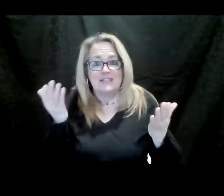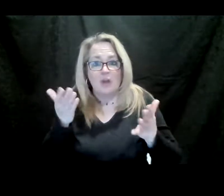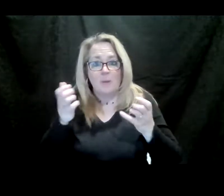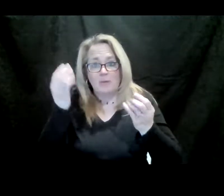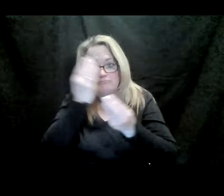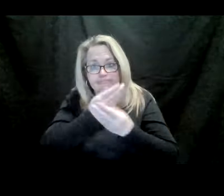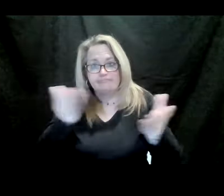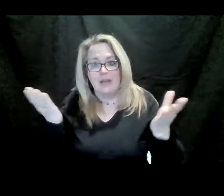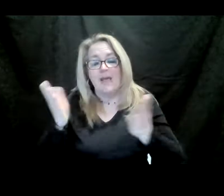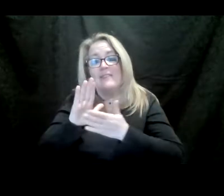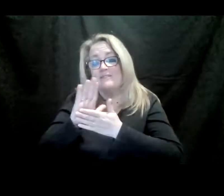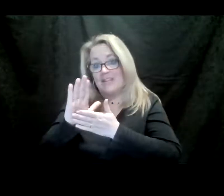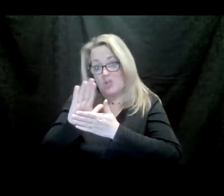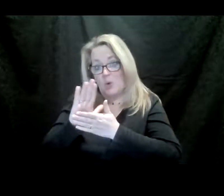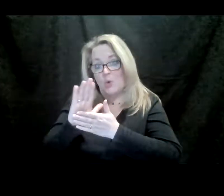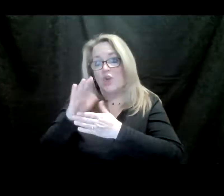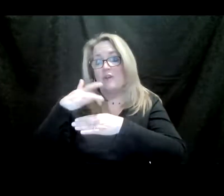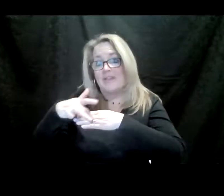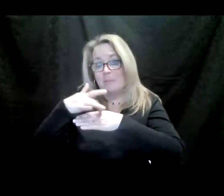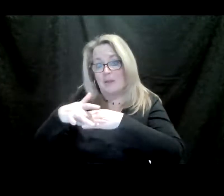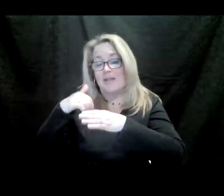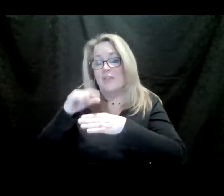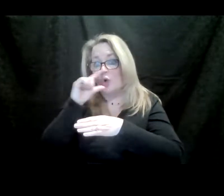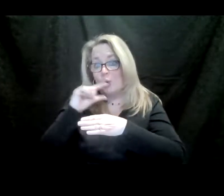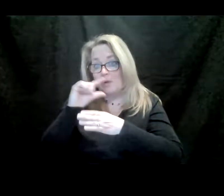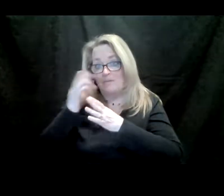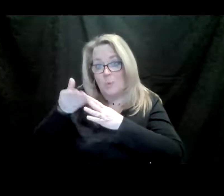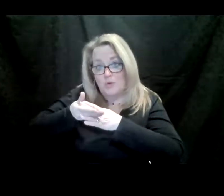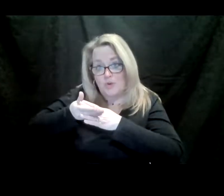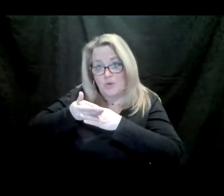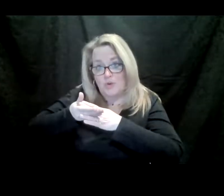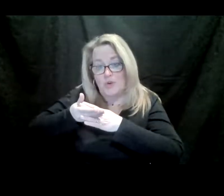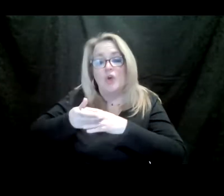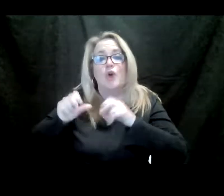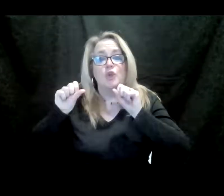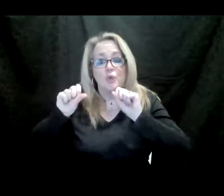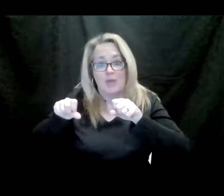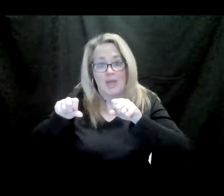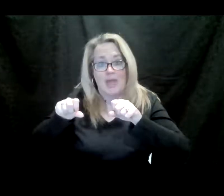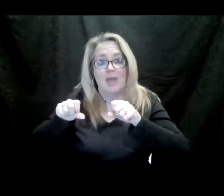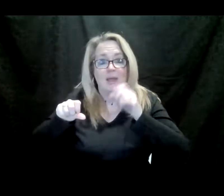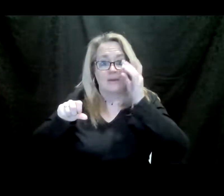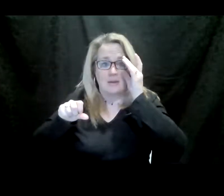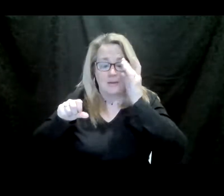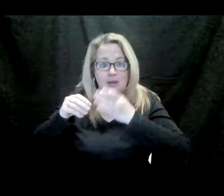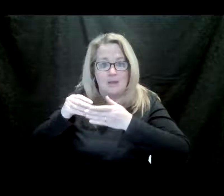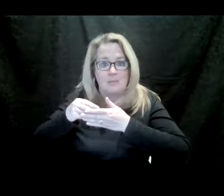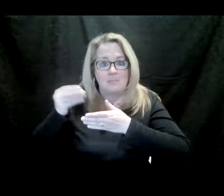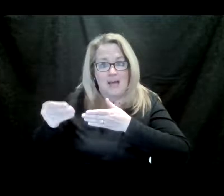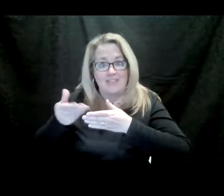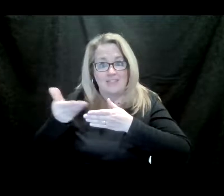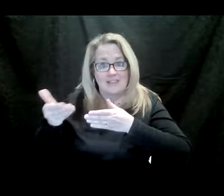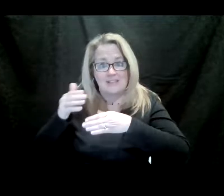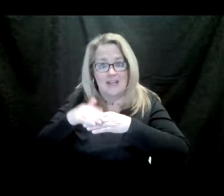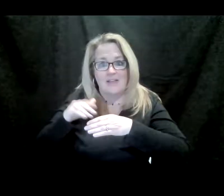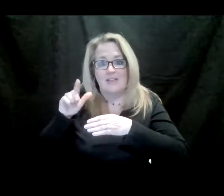everyone know that the videos are available in the Google folder, and you can purchase these things on the Lilli Works site, and I put the link in the